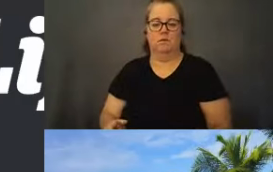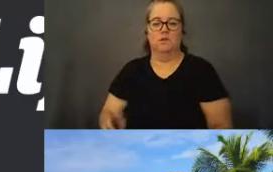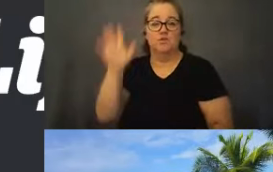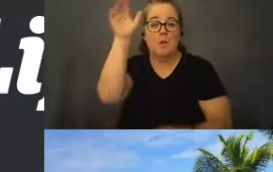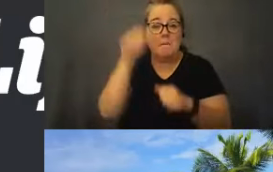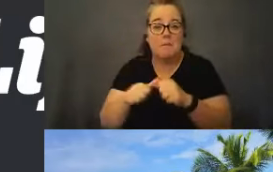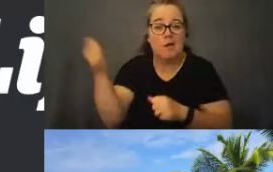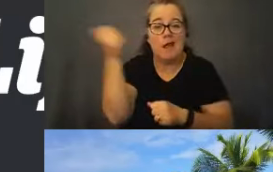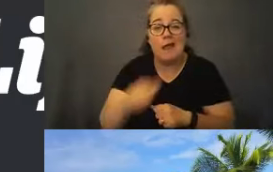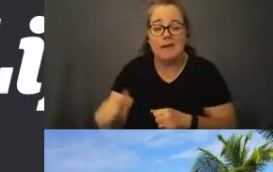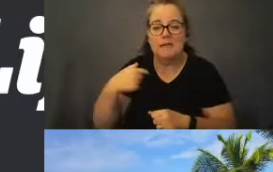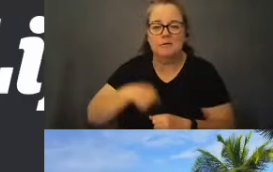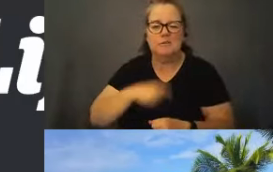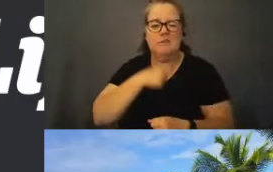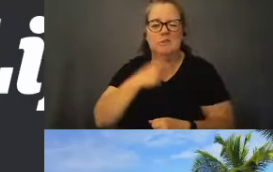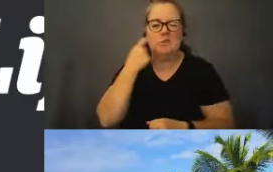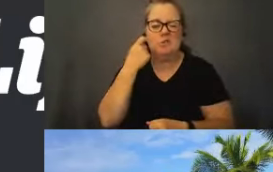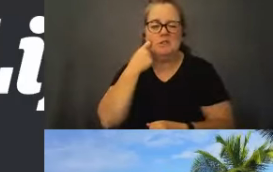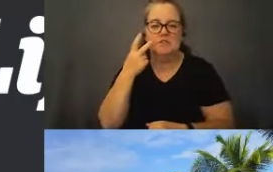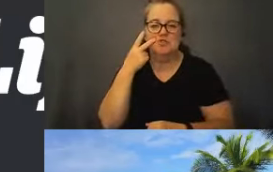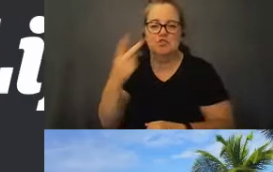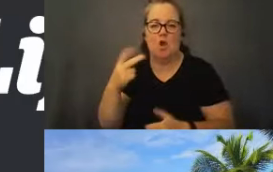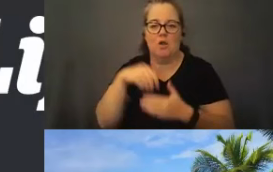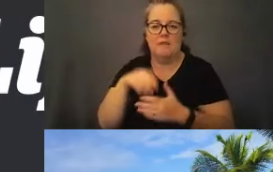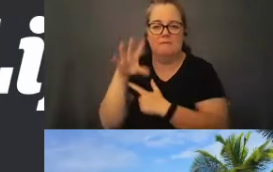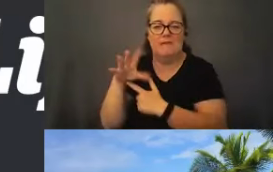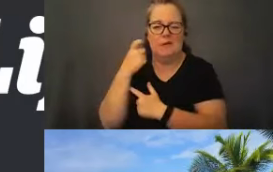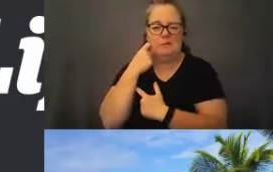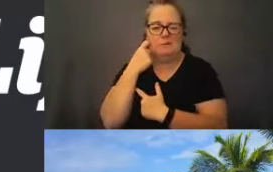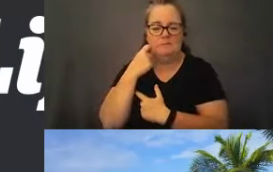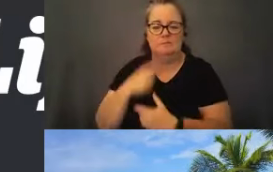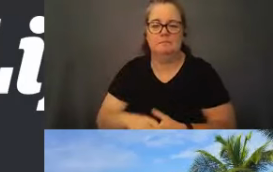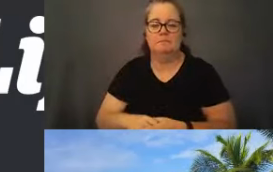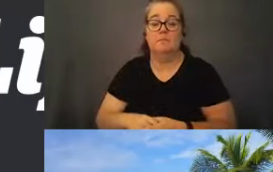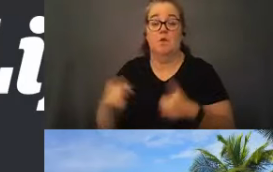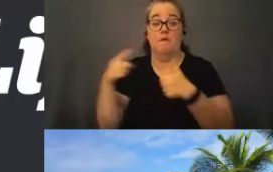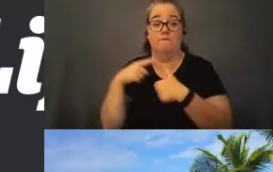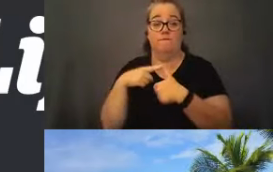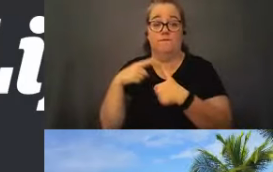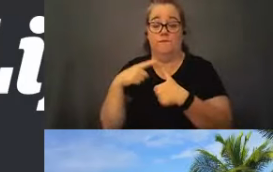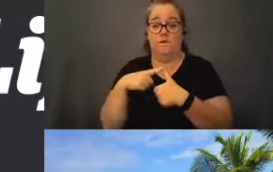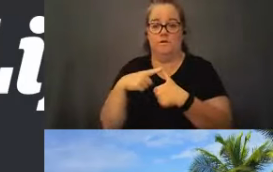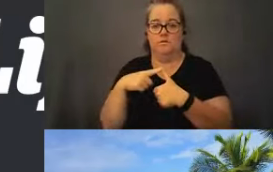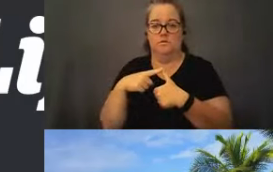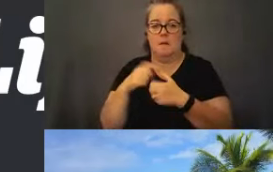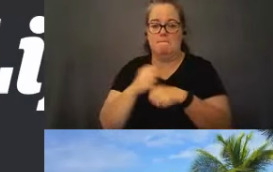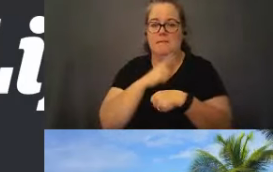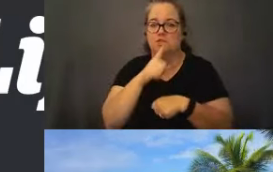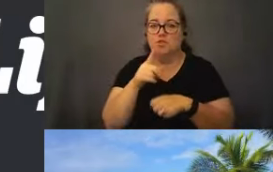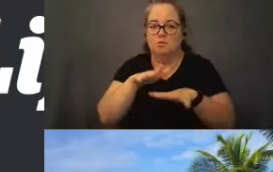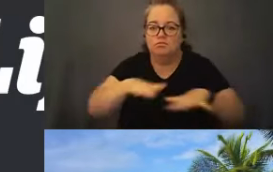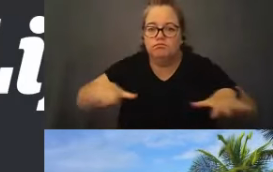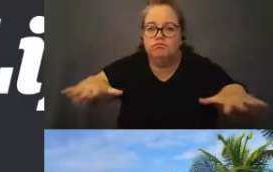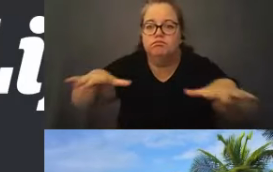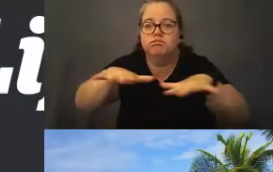you saw these steps in the video. So first, like I said, we have to make sure that we are